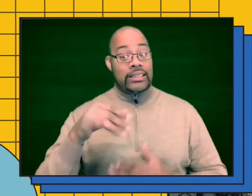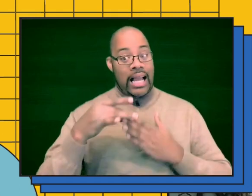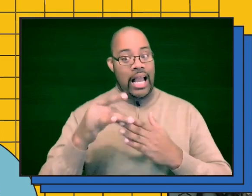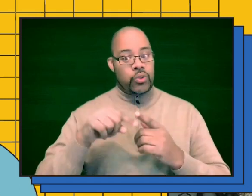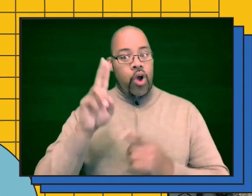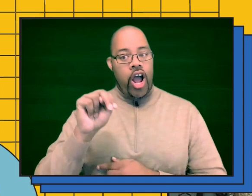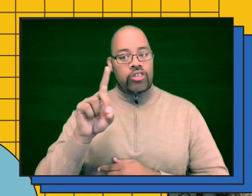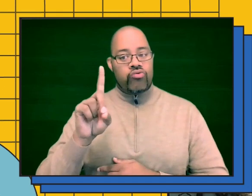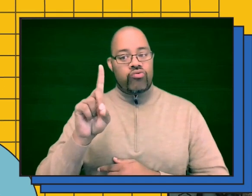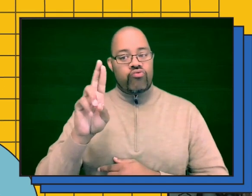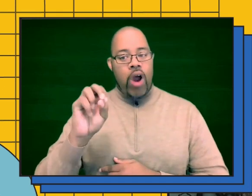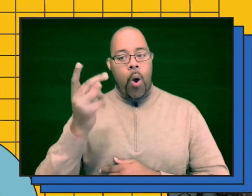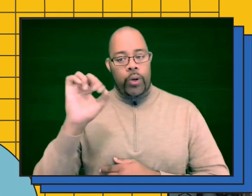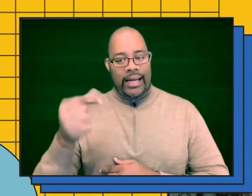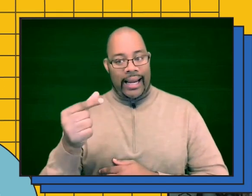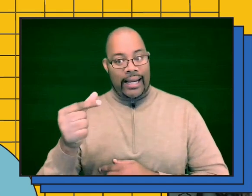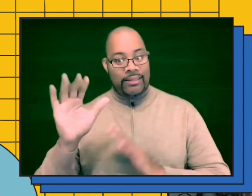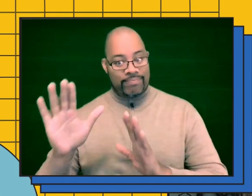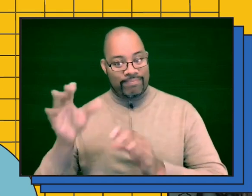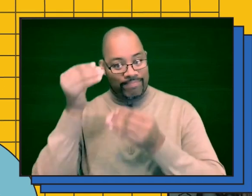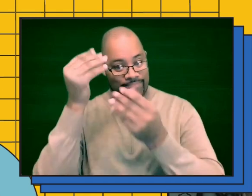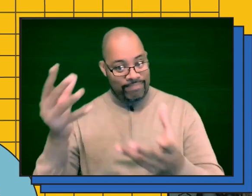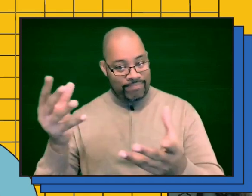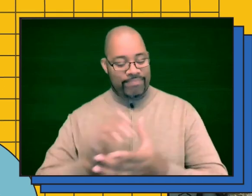So this is a guide to undrowning.